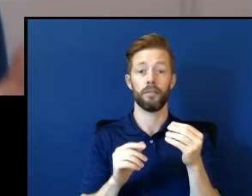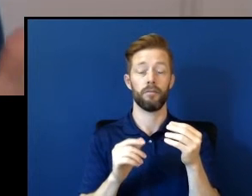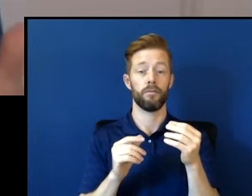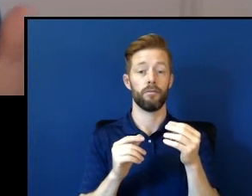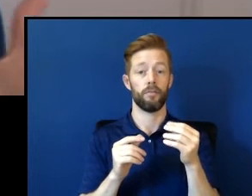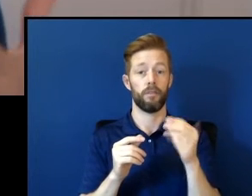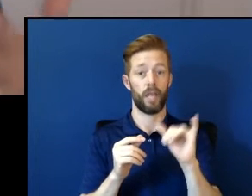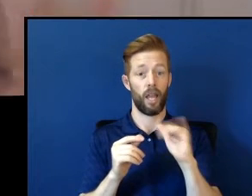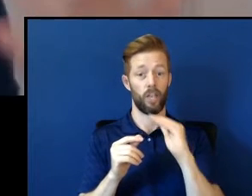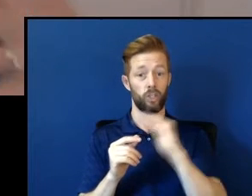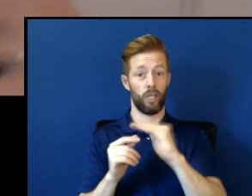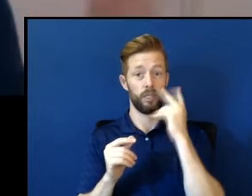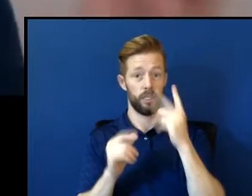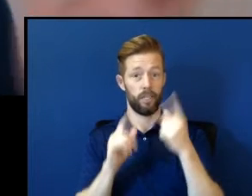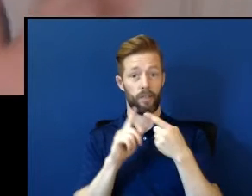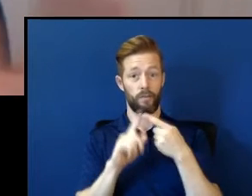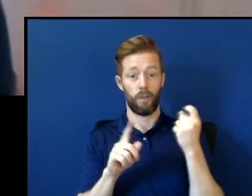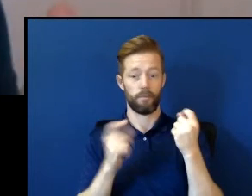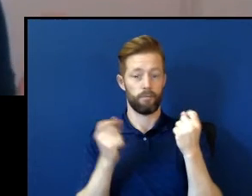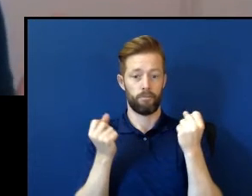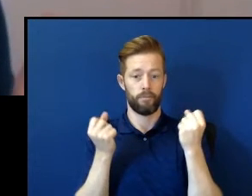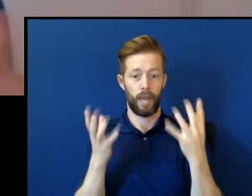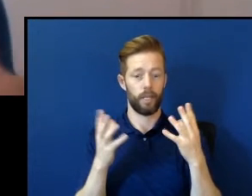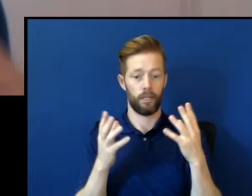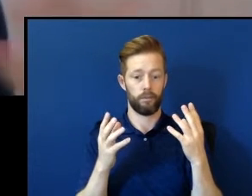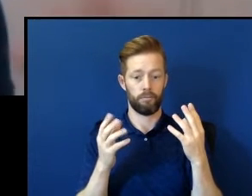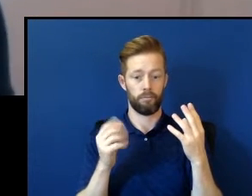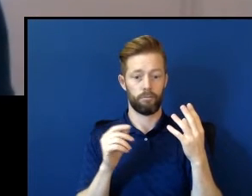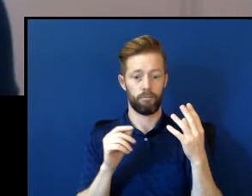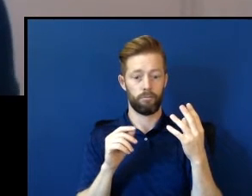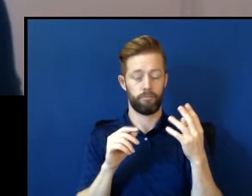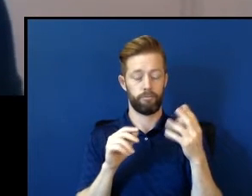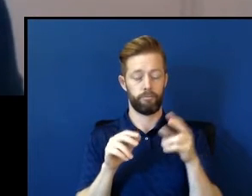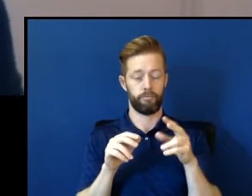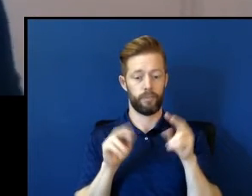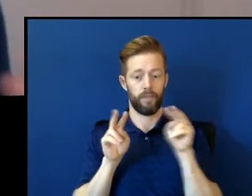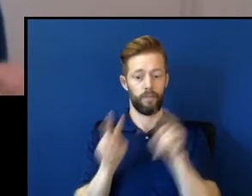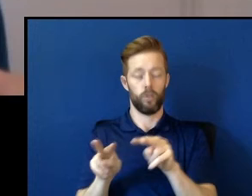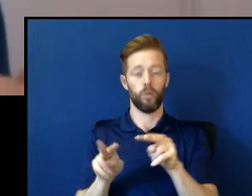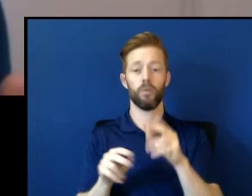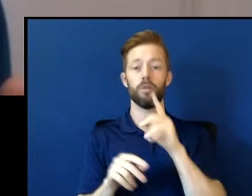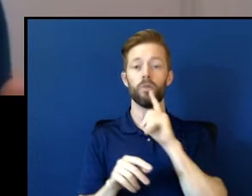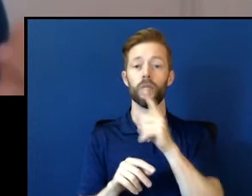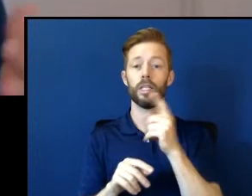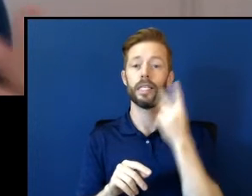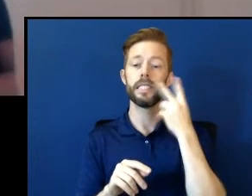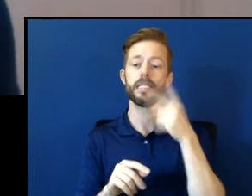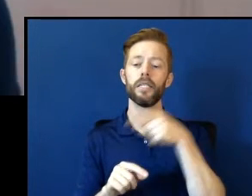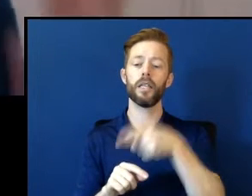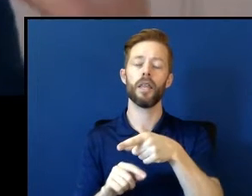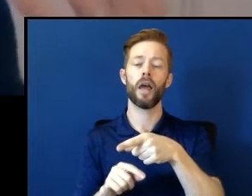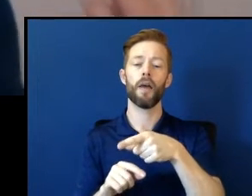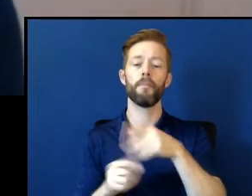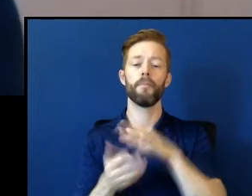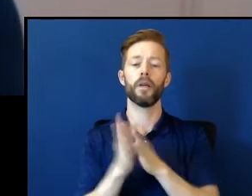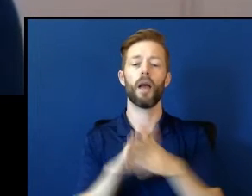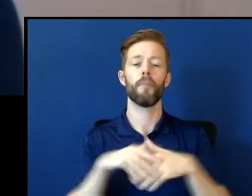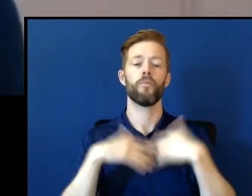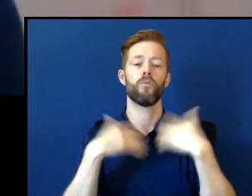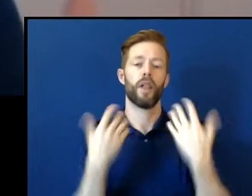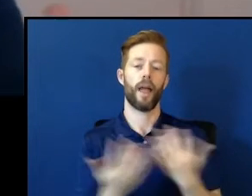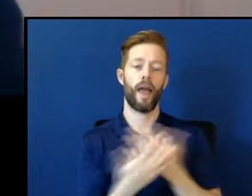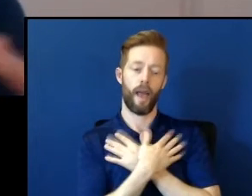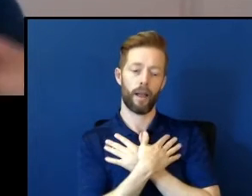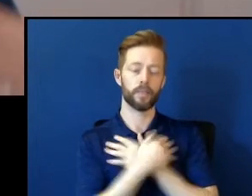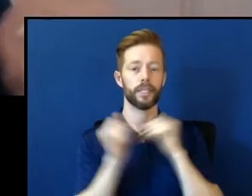the child from multiple perspectives, but from my particular perspective, a sensory perspective, really sort of